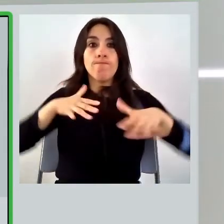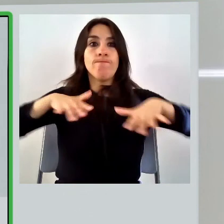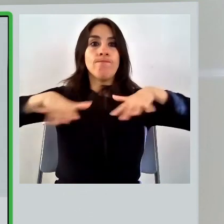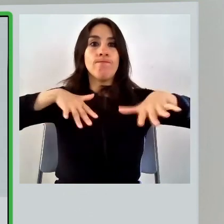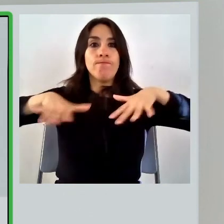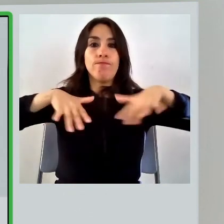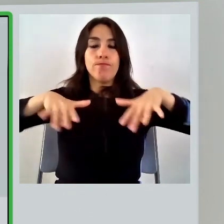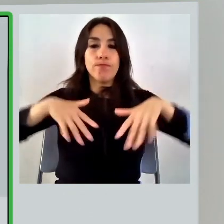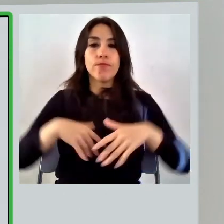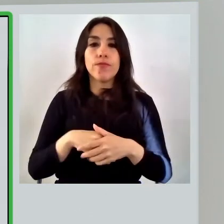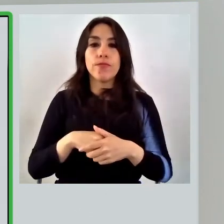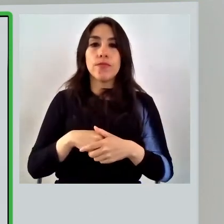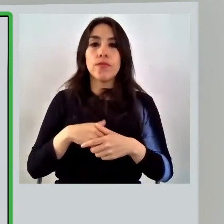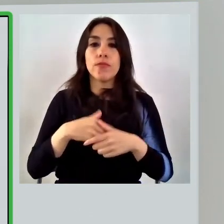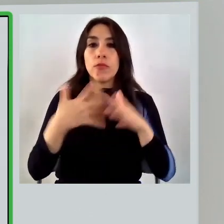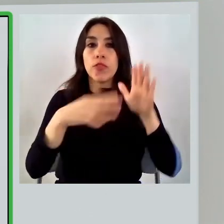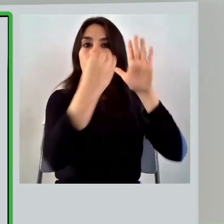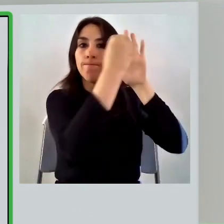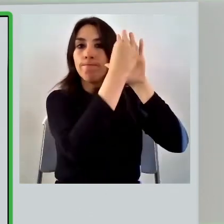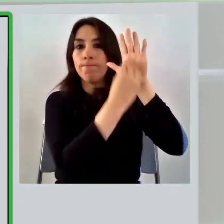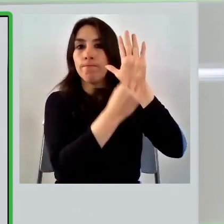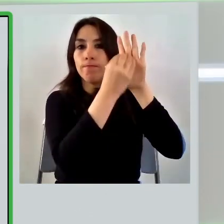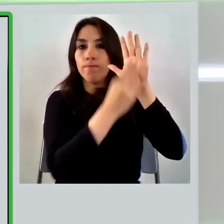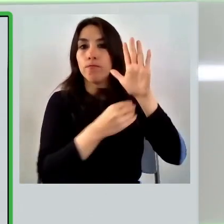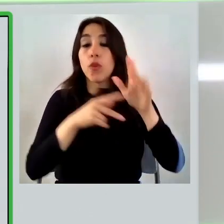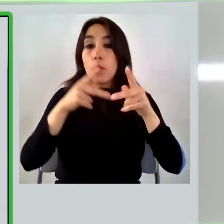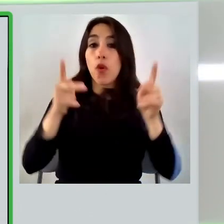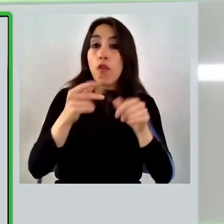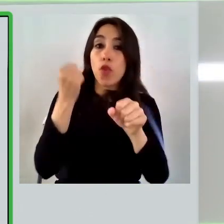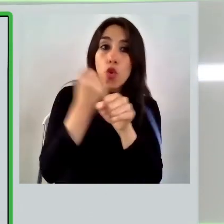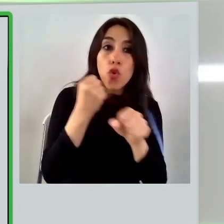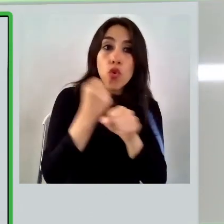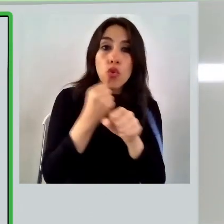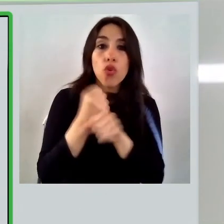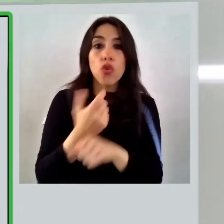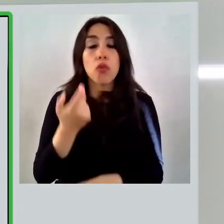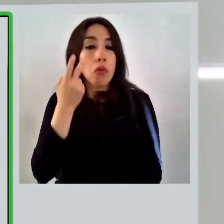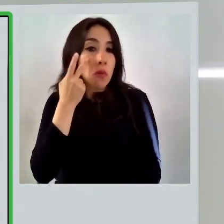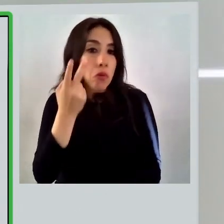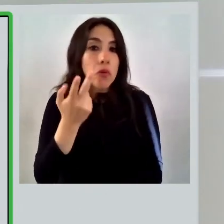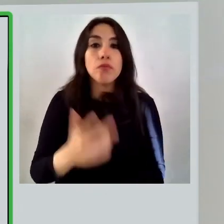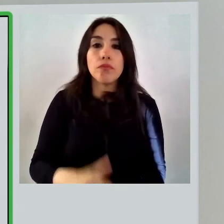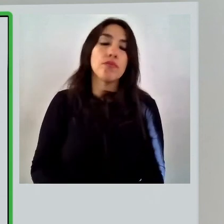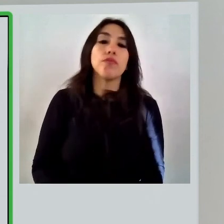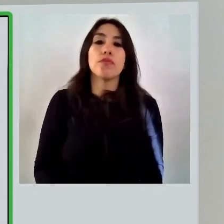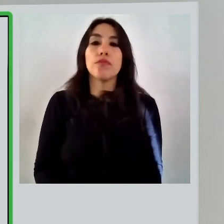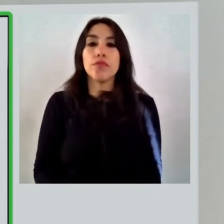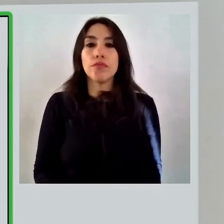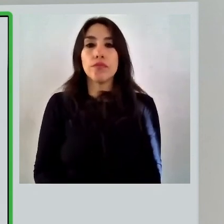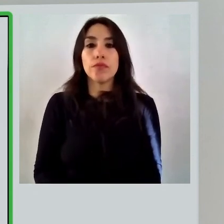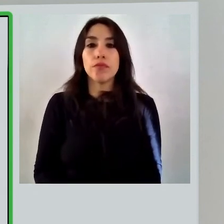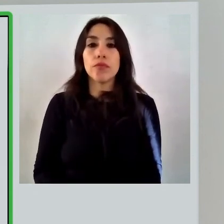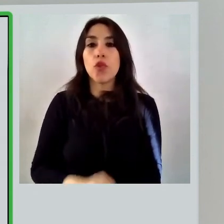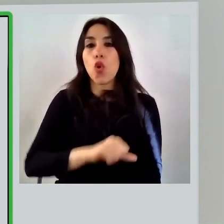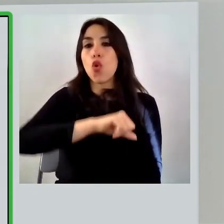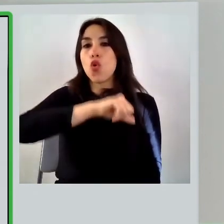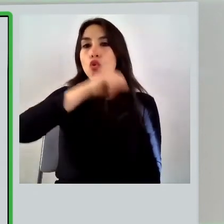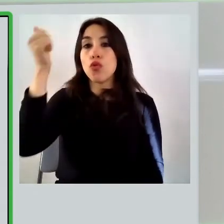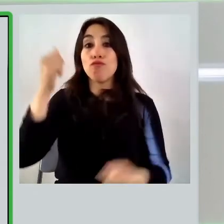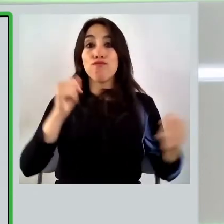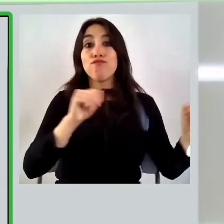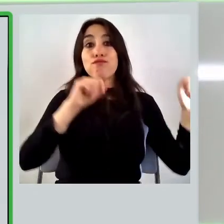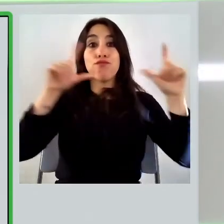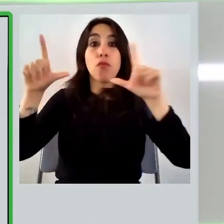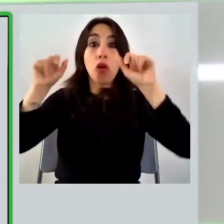Next slide. I'll roll you through these pretty quickly so we can get to some Q&A. The final piece